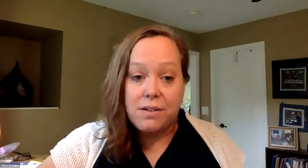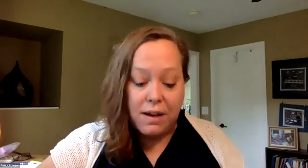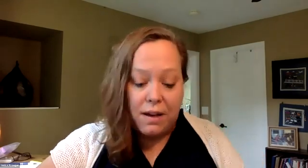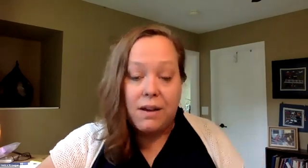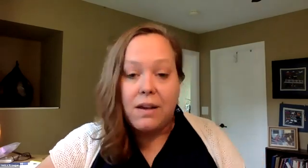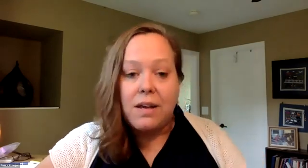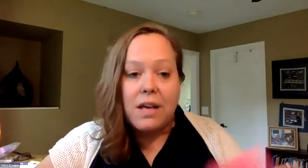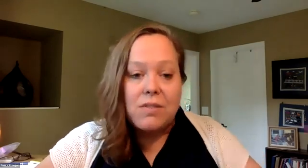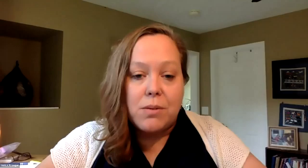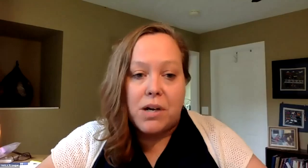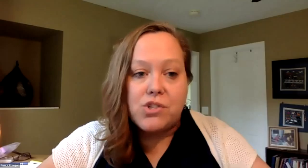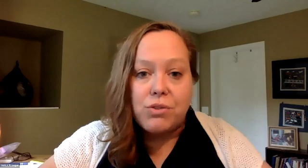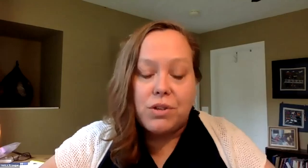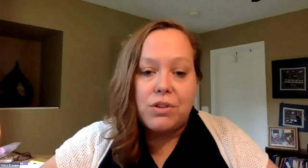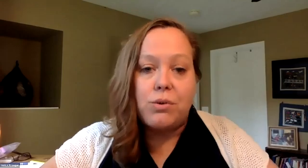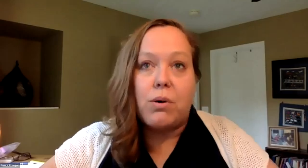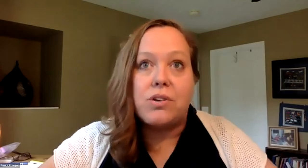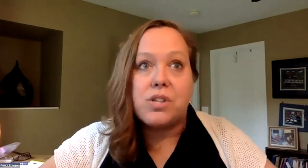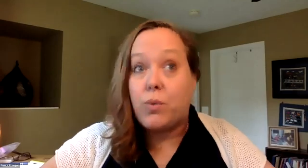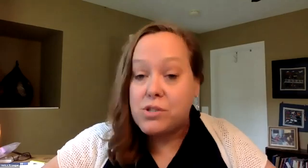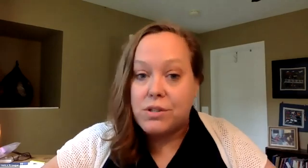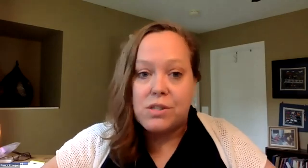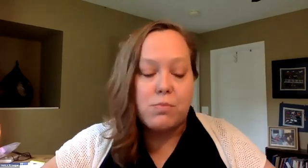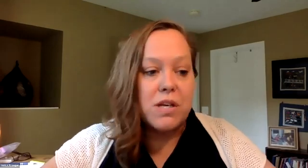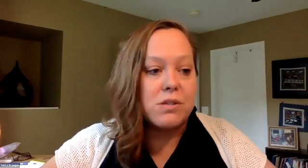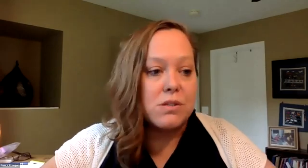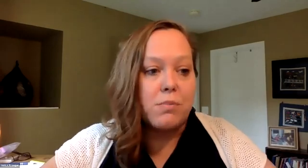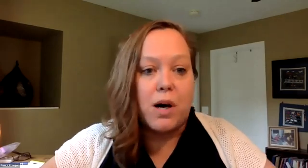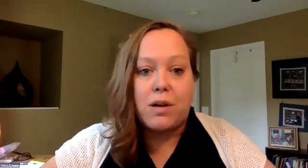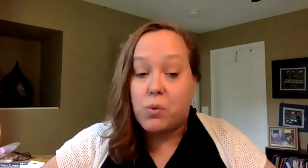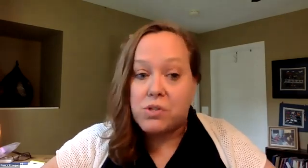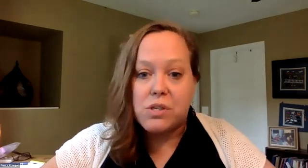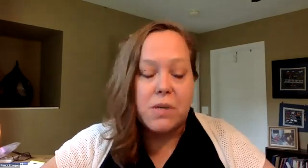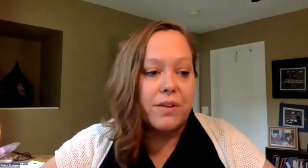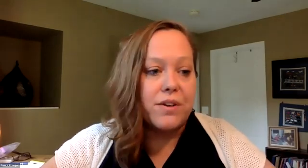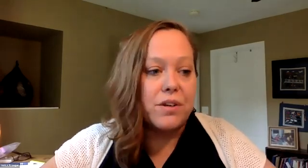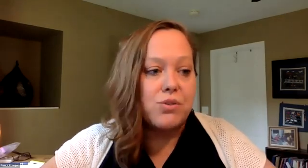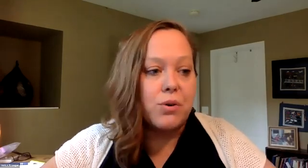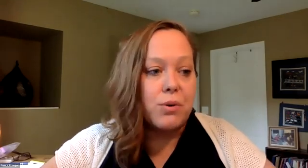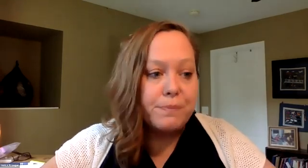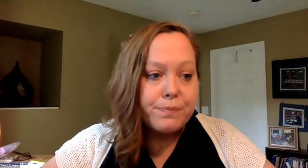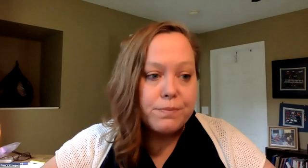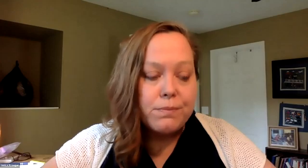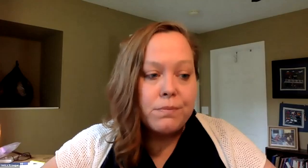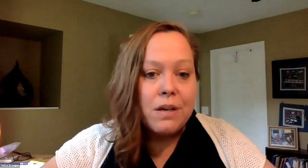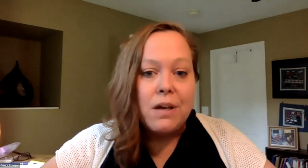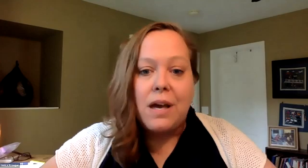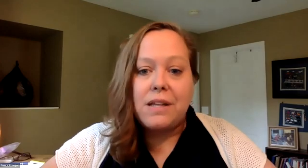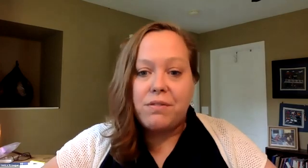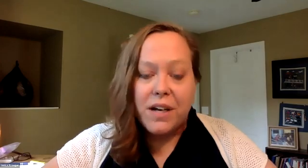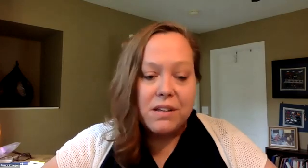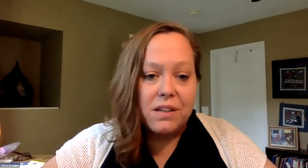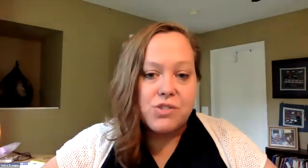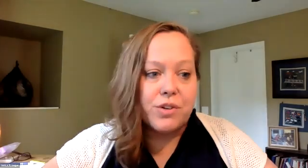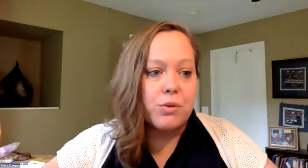recreated today, even among children who are sequestered in spaces by forces beyond their control. And